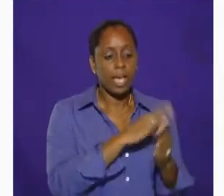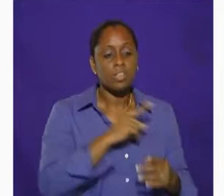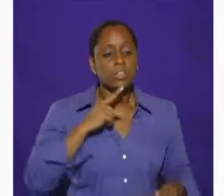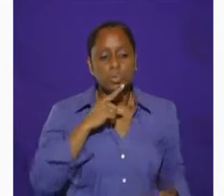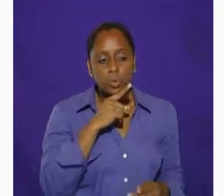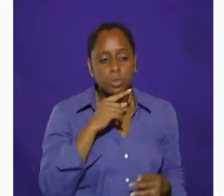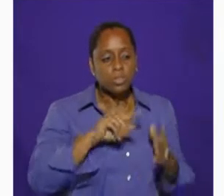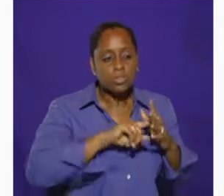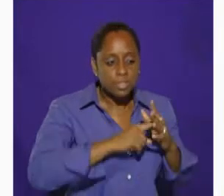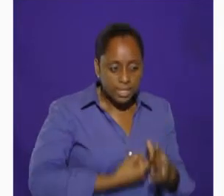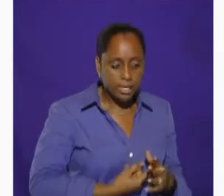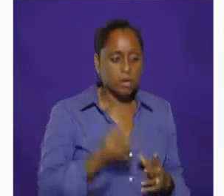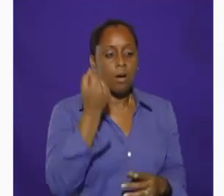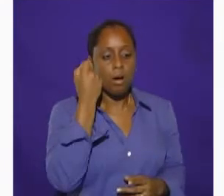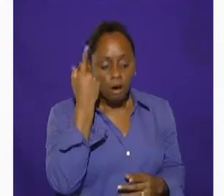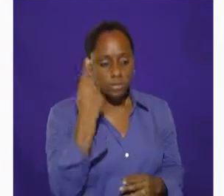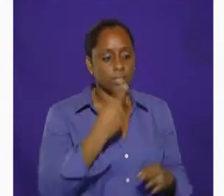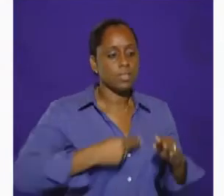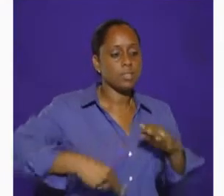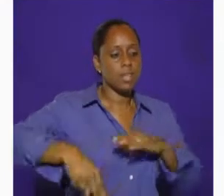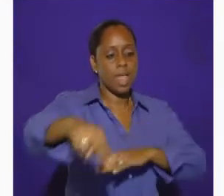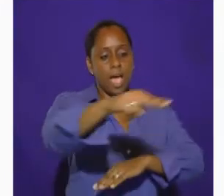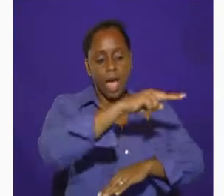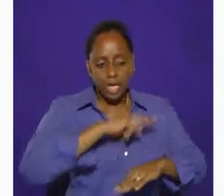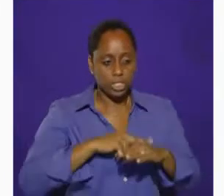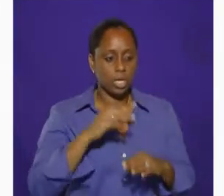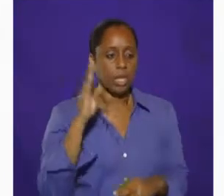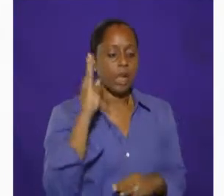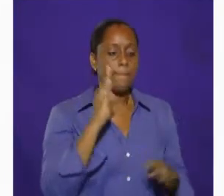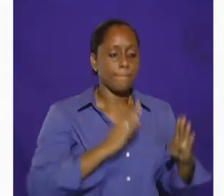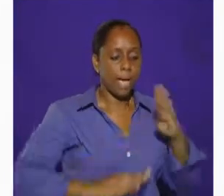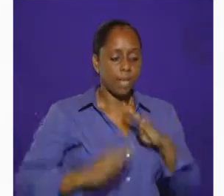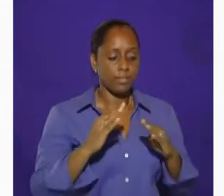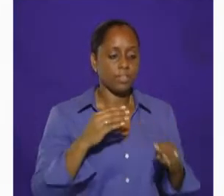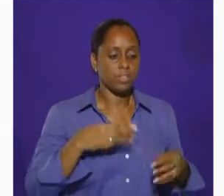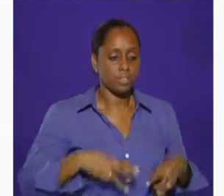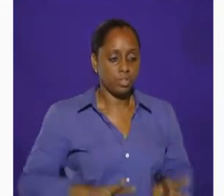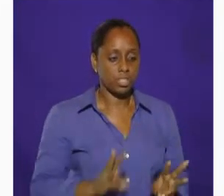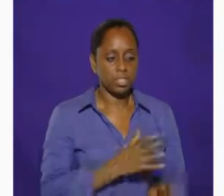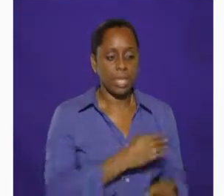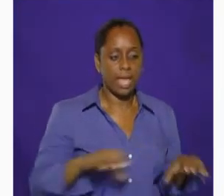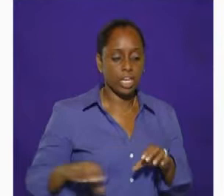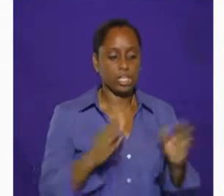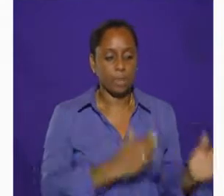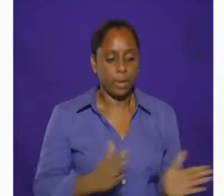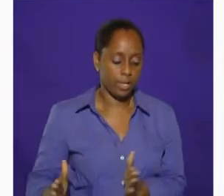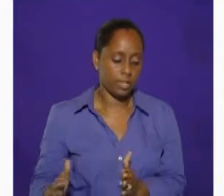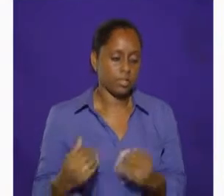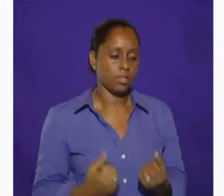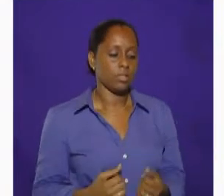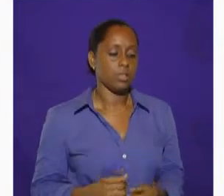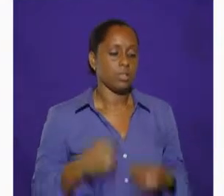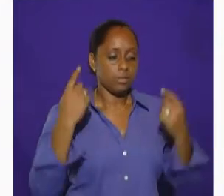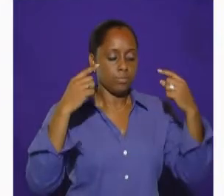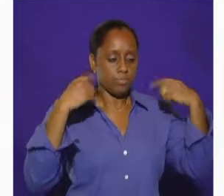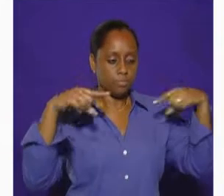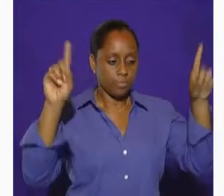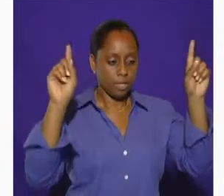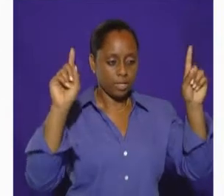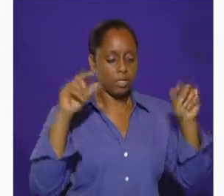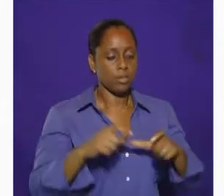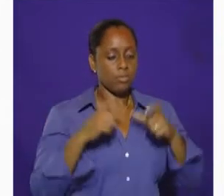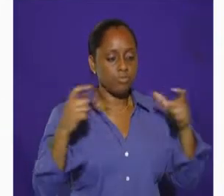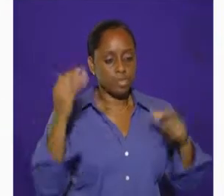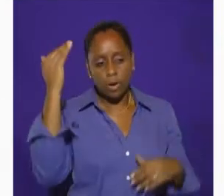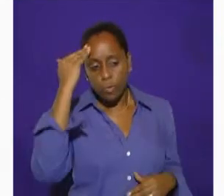the implementation of comprehensive national biodiversity strategies and action plans, promote greater awareness of